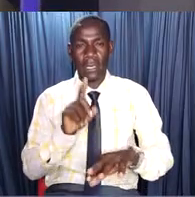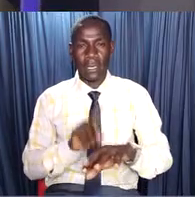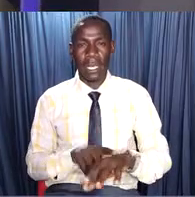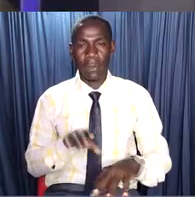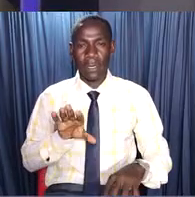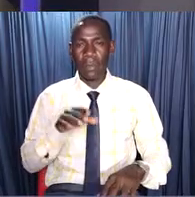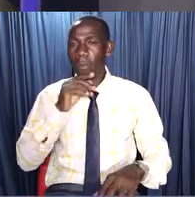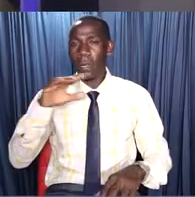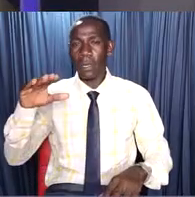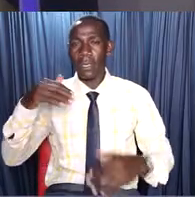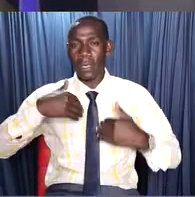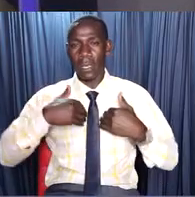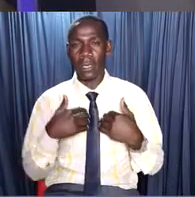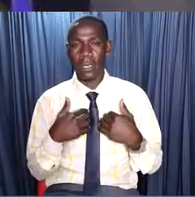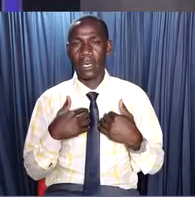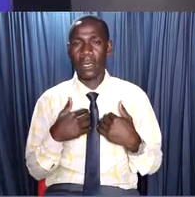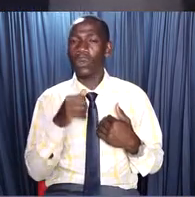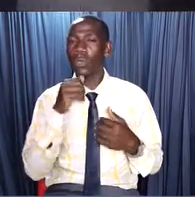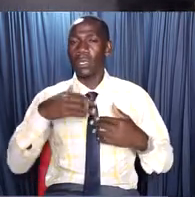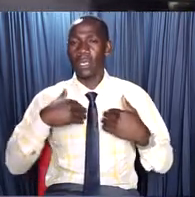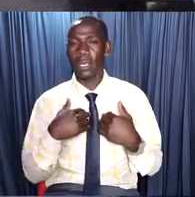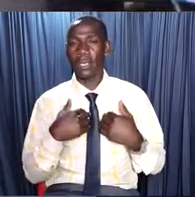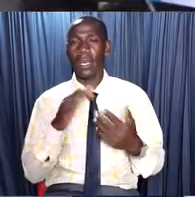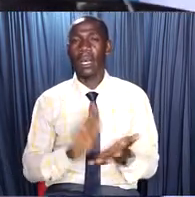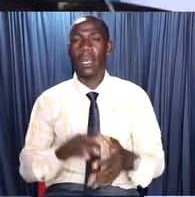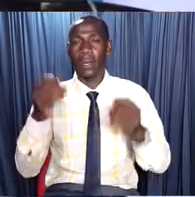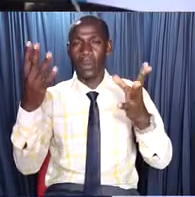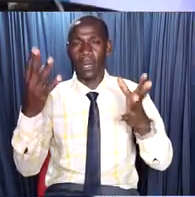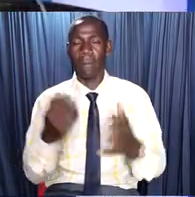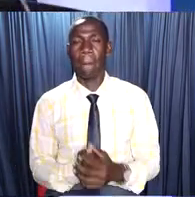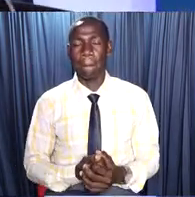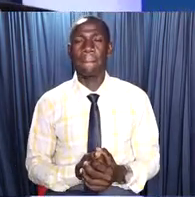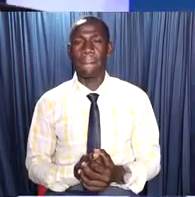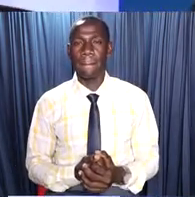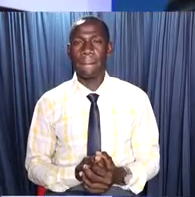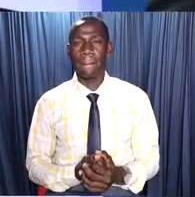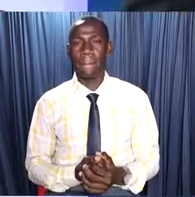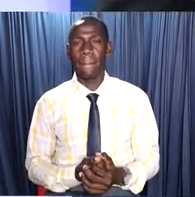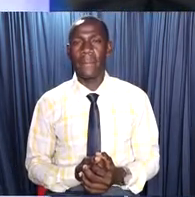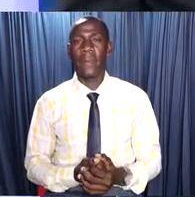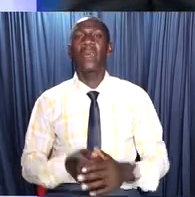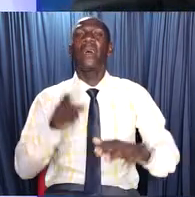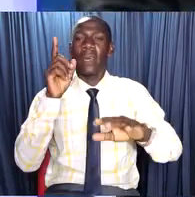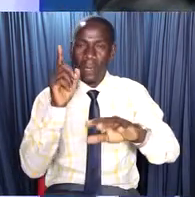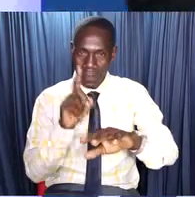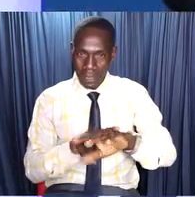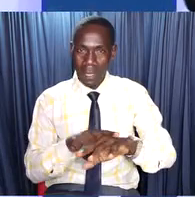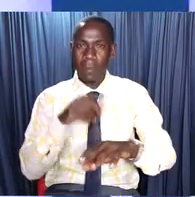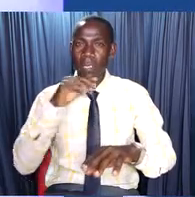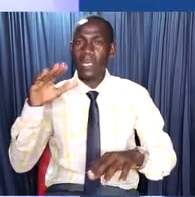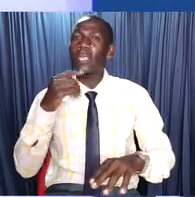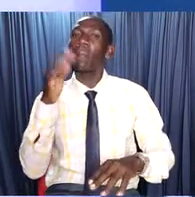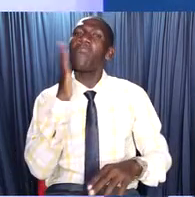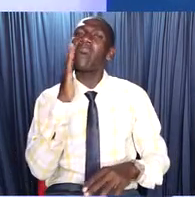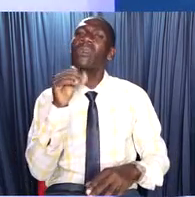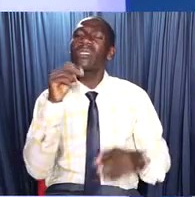hukuchoka. At a time when the son got tired, you never got tired. Hallelujah. Hallelujah. Wakati mwana alisema mama usinisumbue. At a